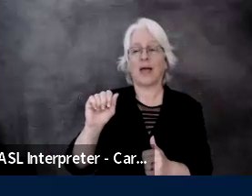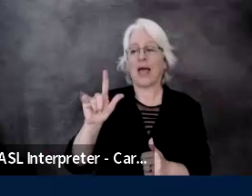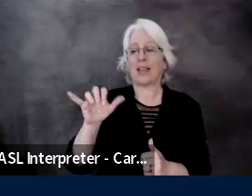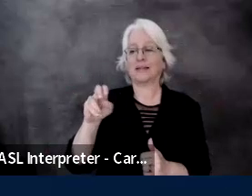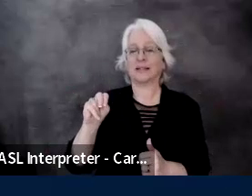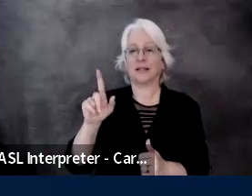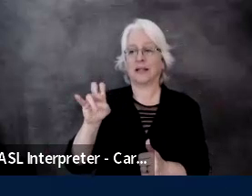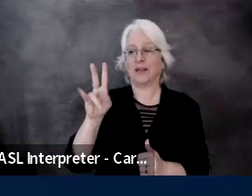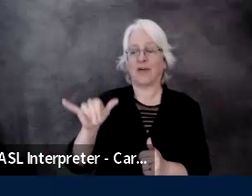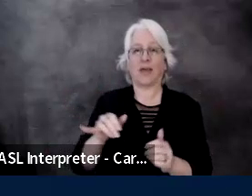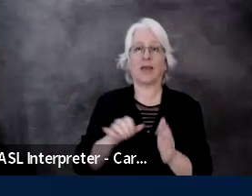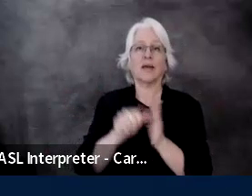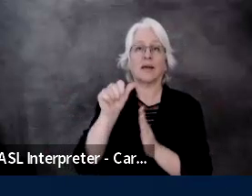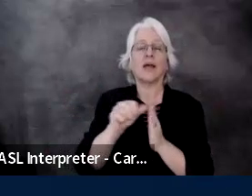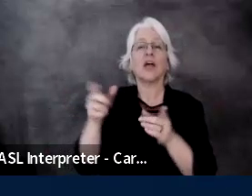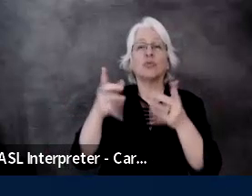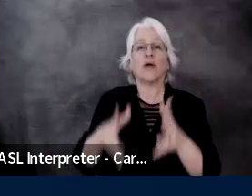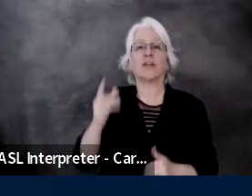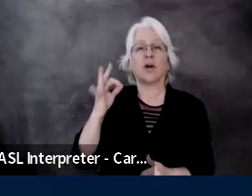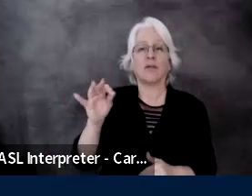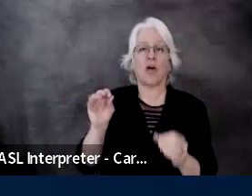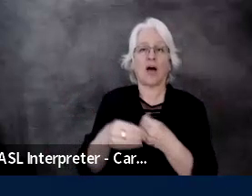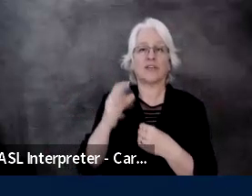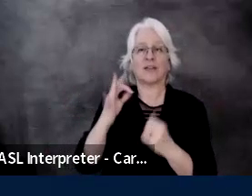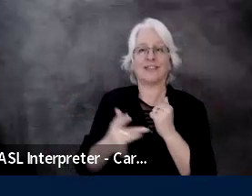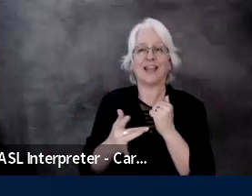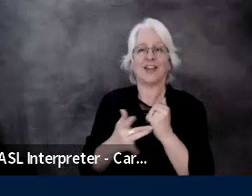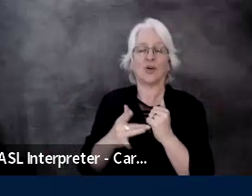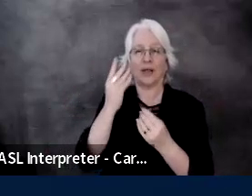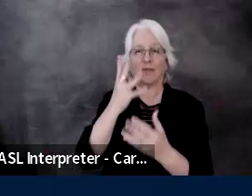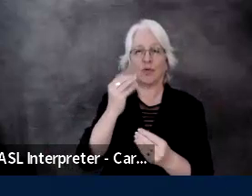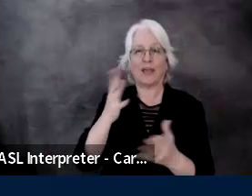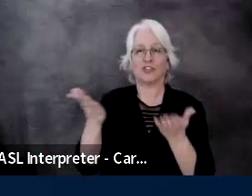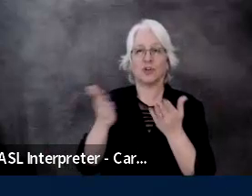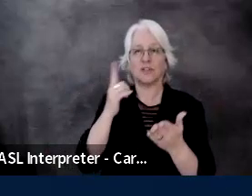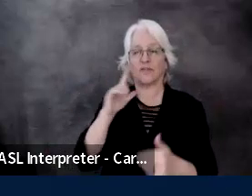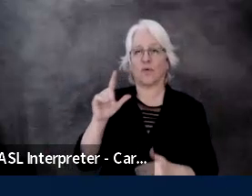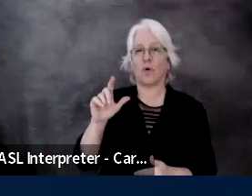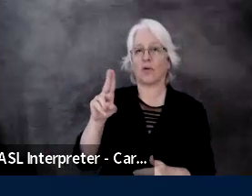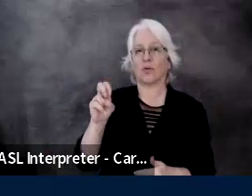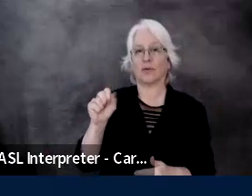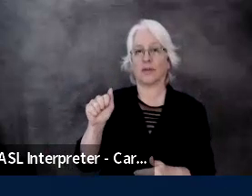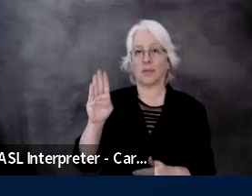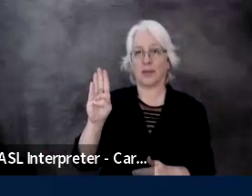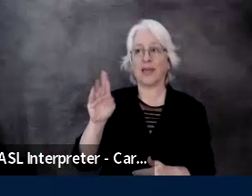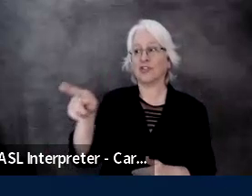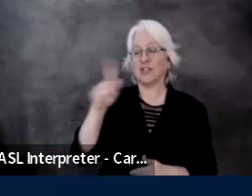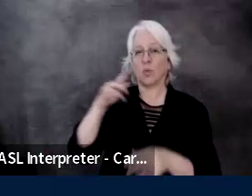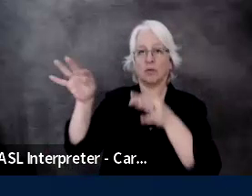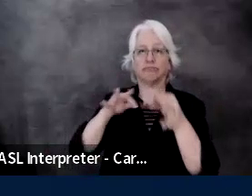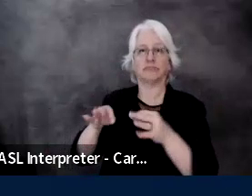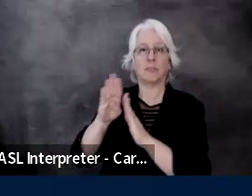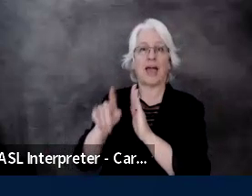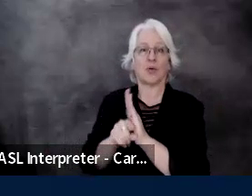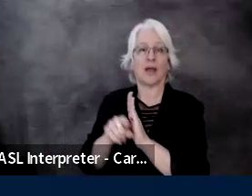the Office of Technical and Information Services for the Access Board. She will provide some foundational background on